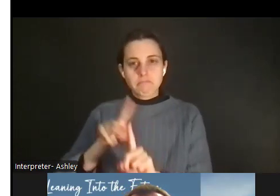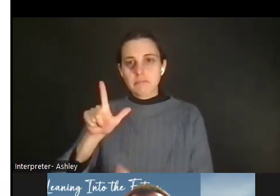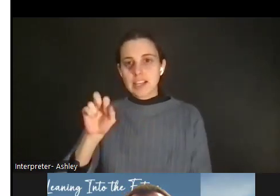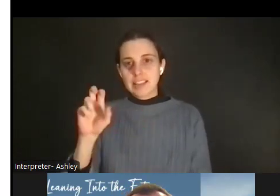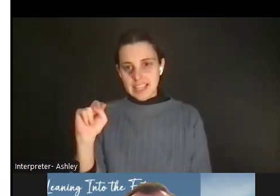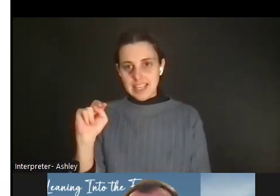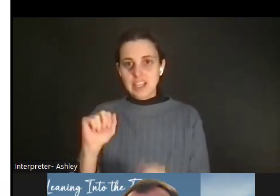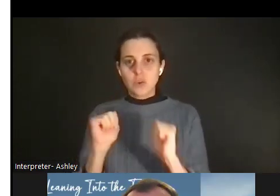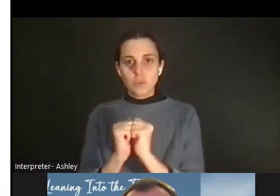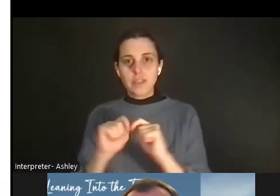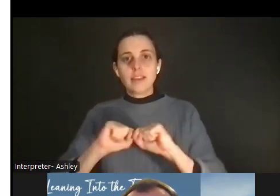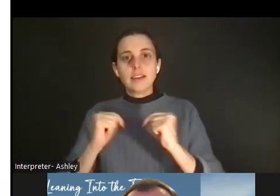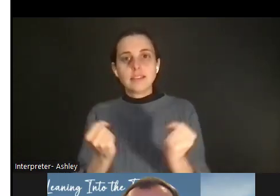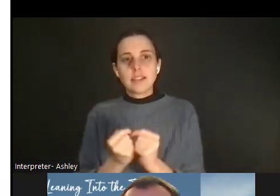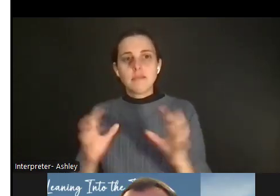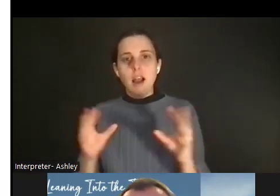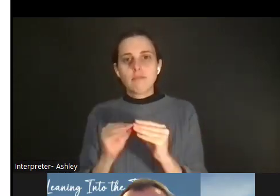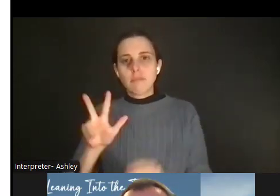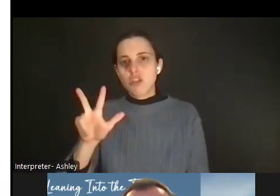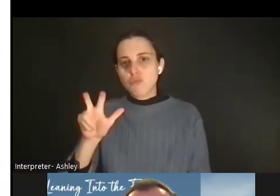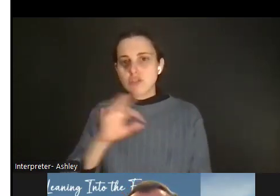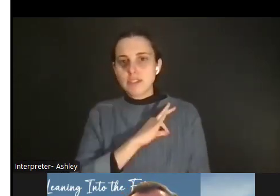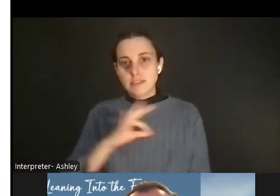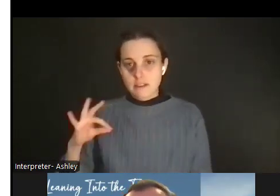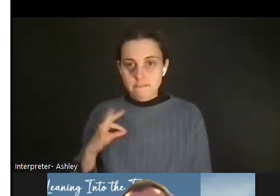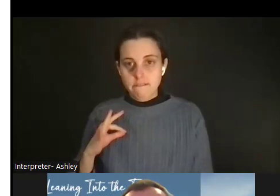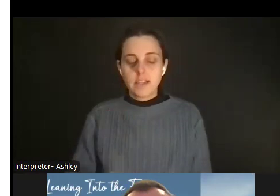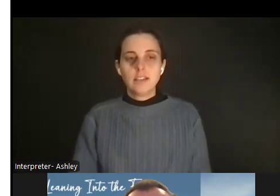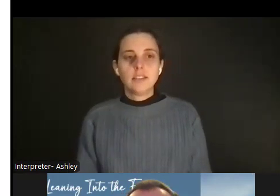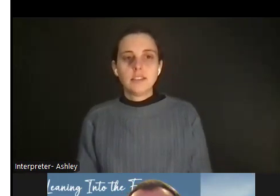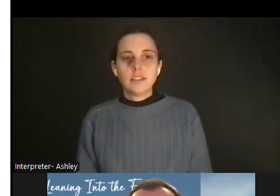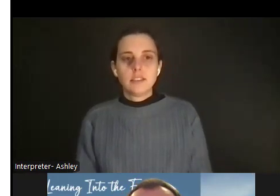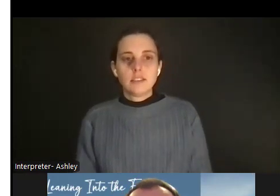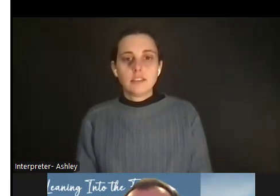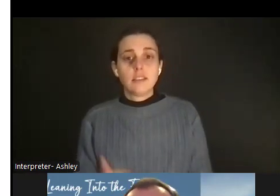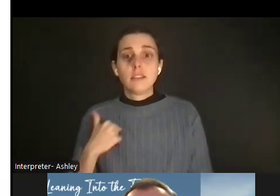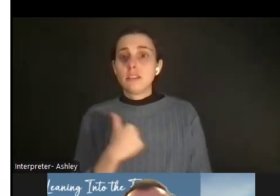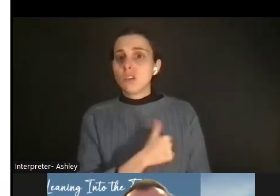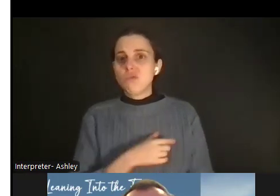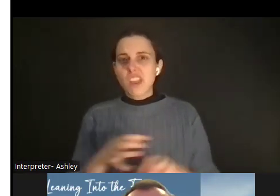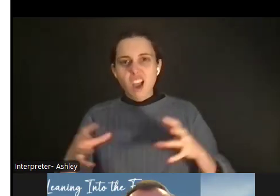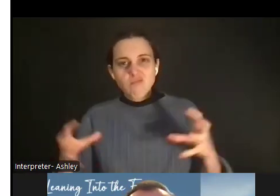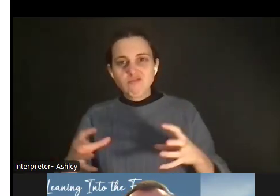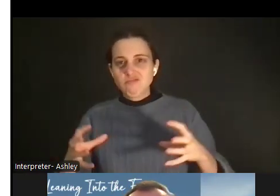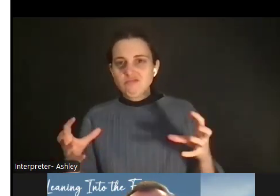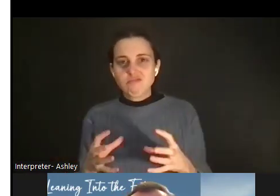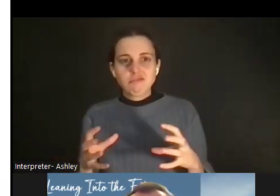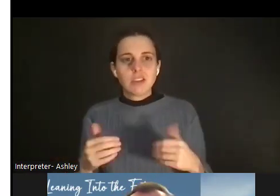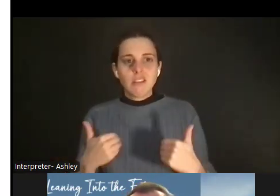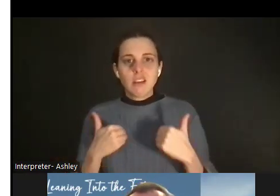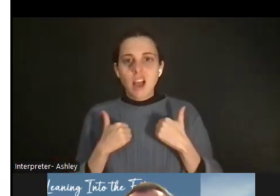300 staff. The implementation was complete. We were huddling. We had our hurdle boards,